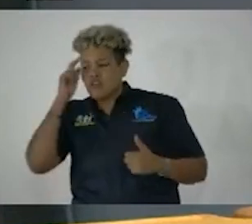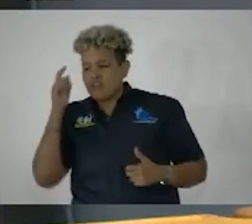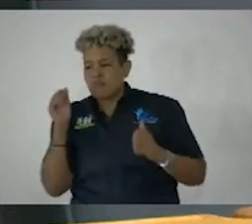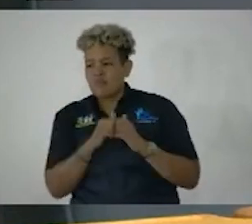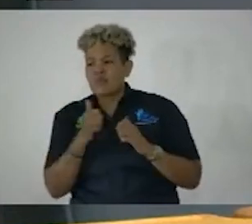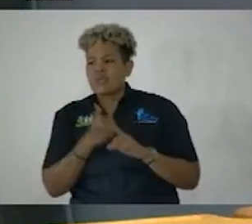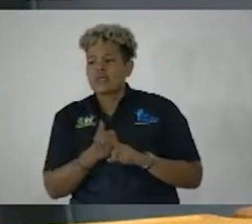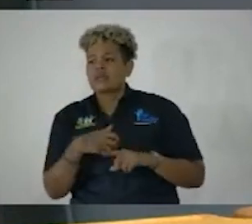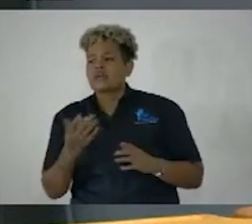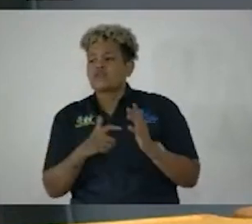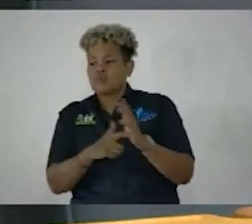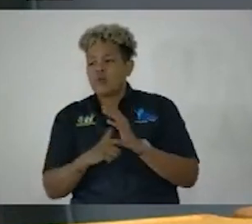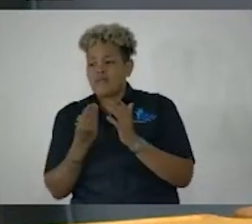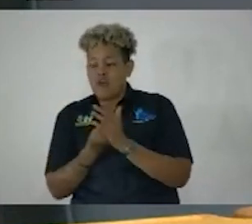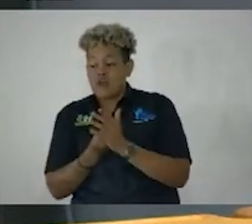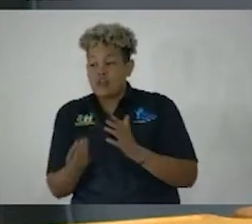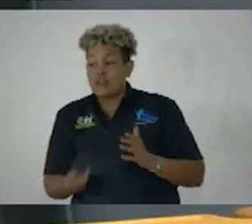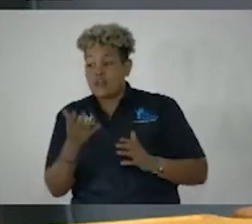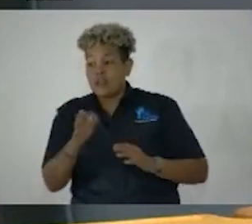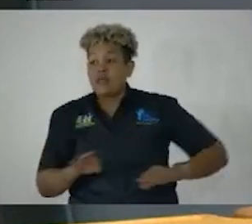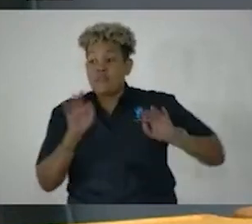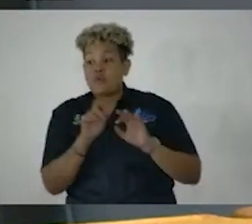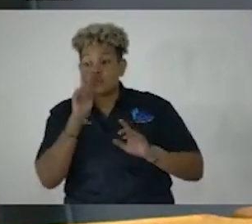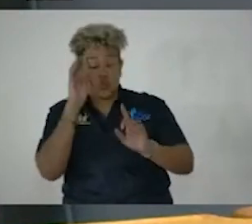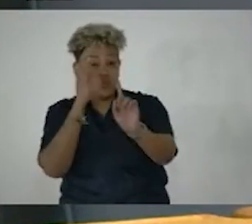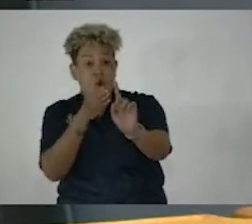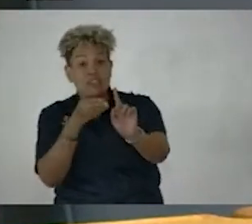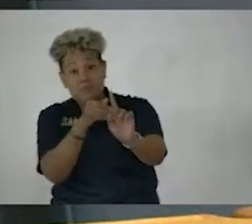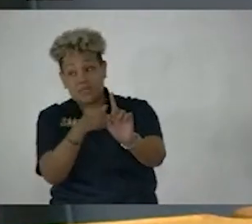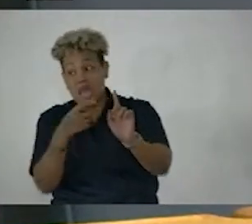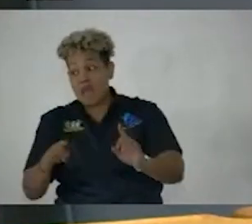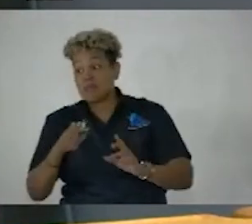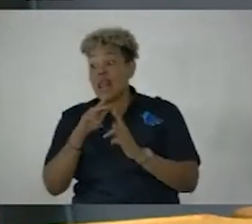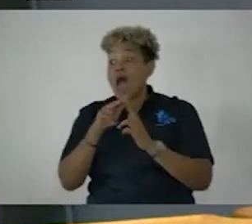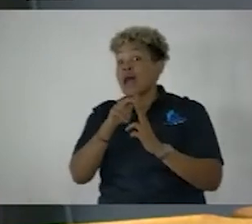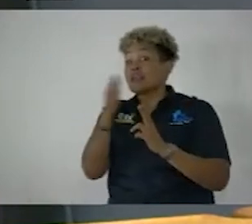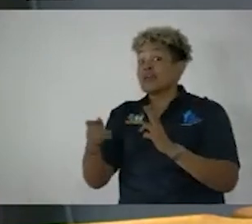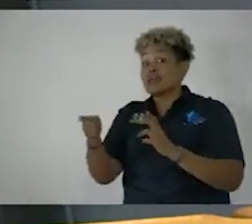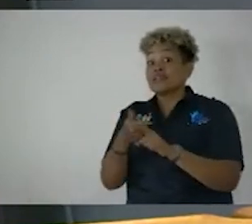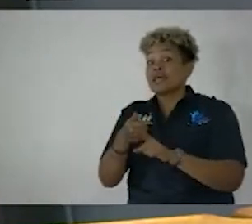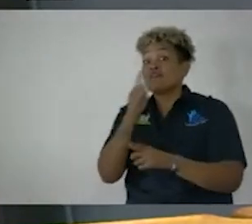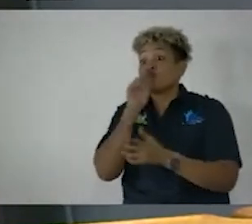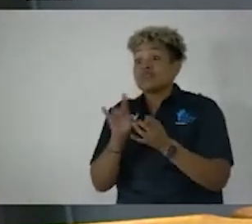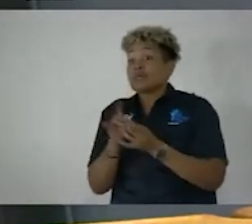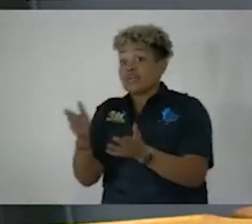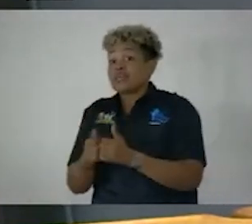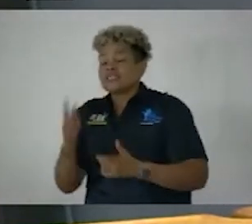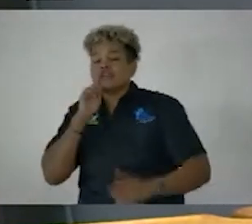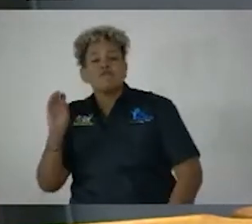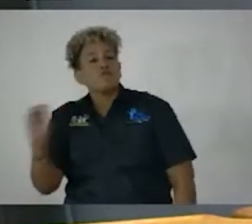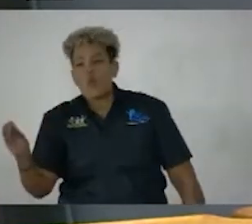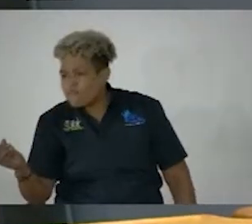the required funding that is important towards it? Because in either part that you speak to, there is